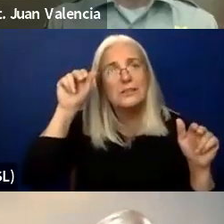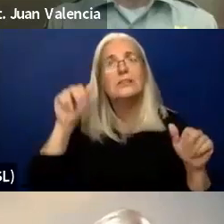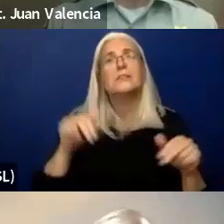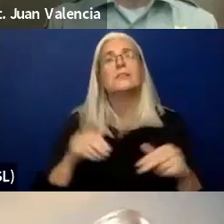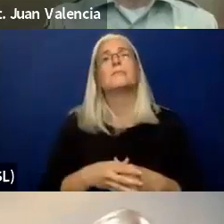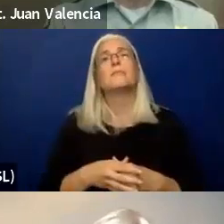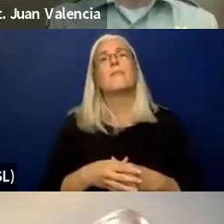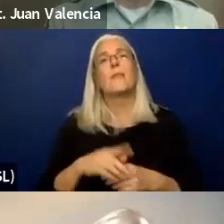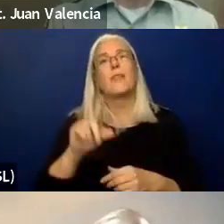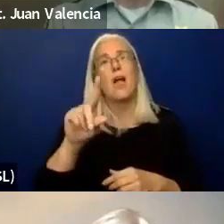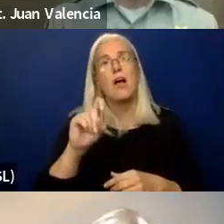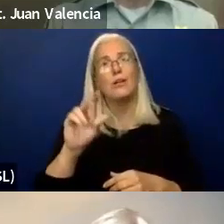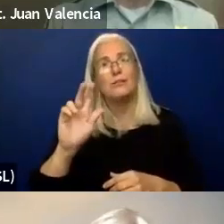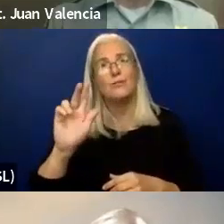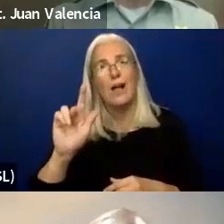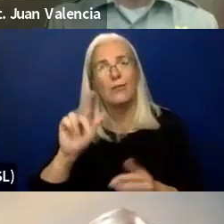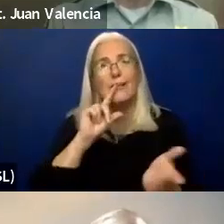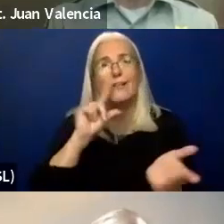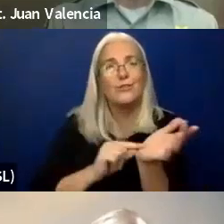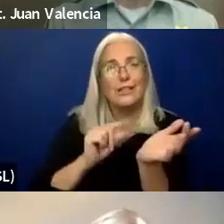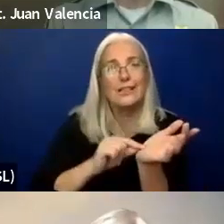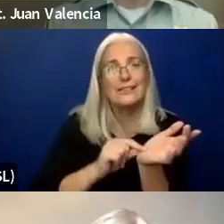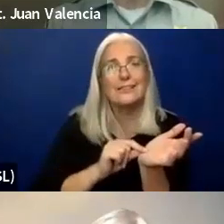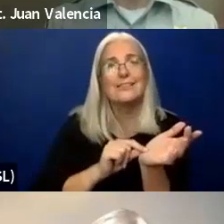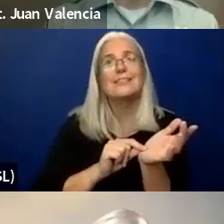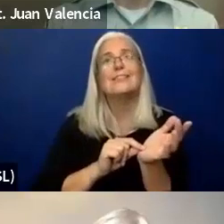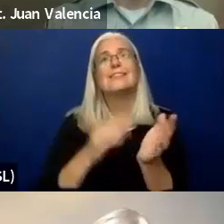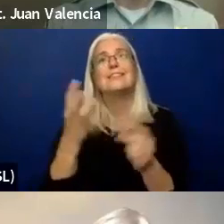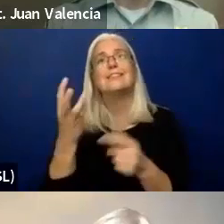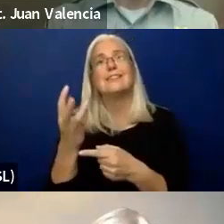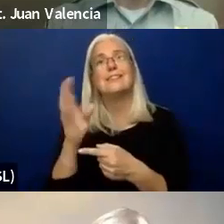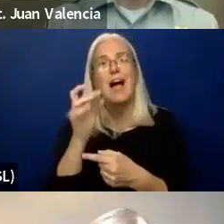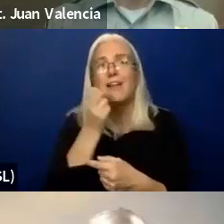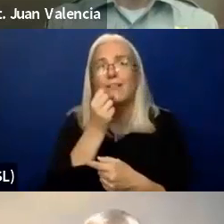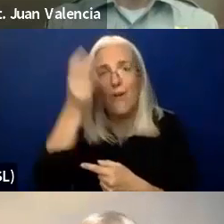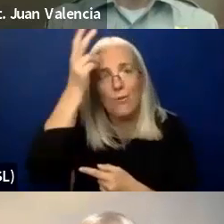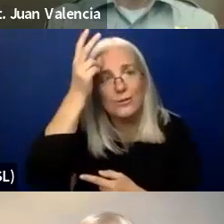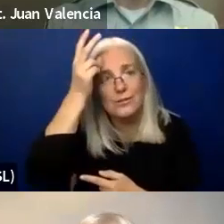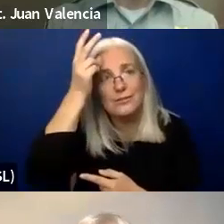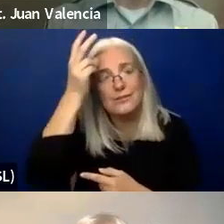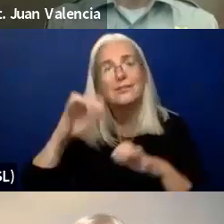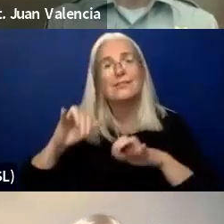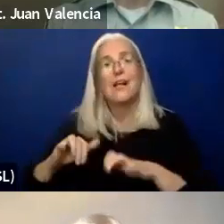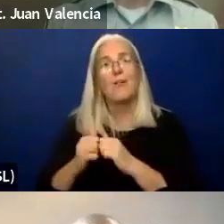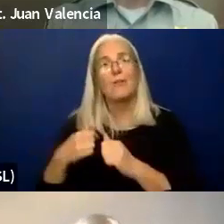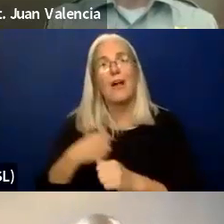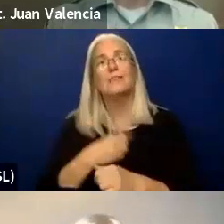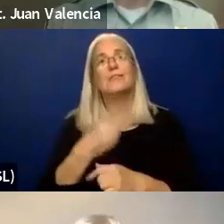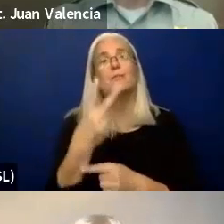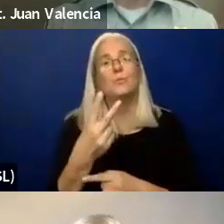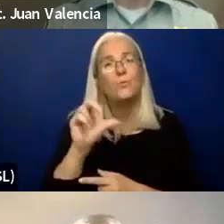123 chickens, 68 goats, 2 llamas, and 12 quail. There's